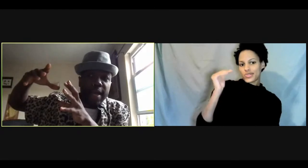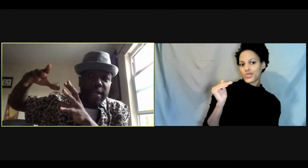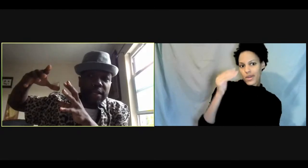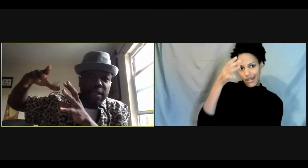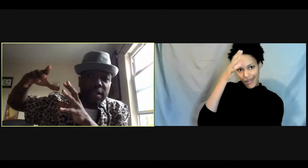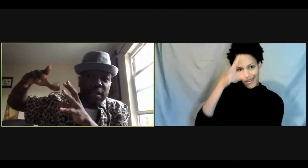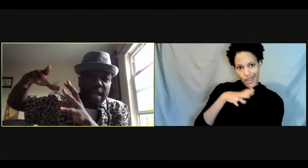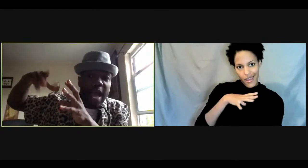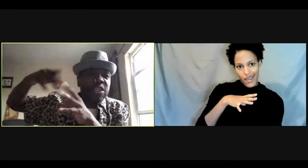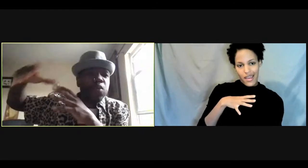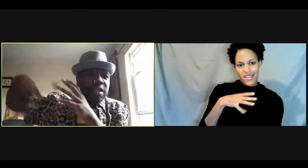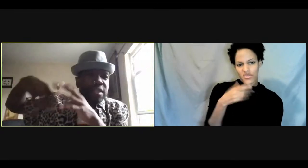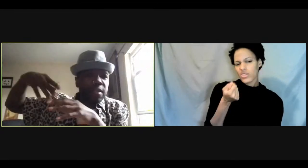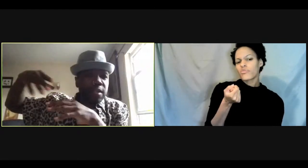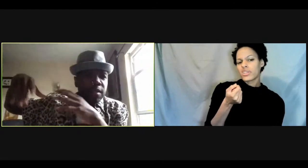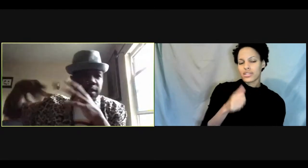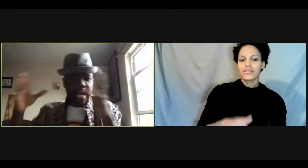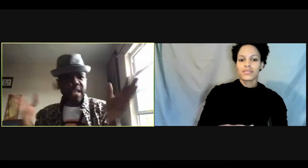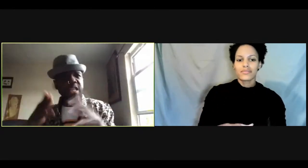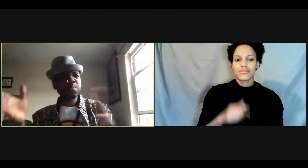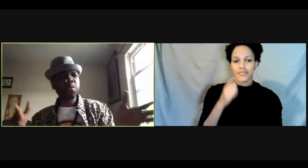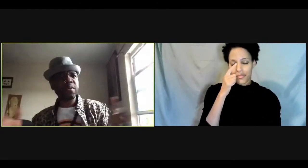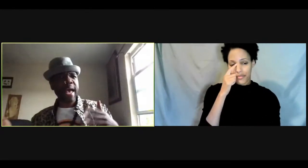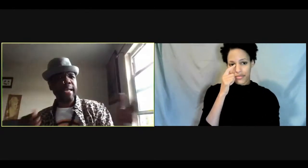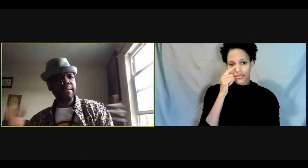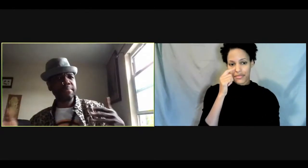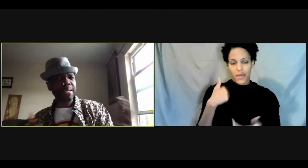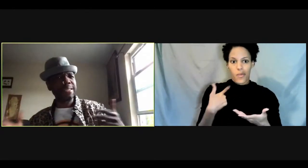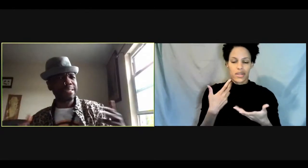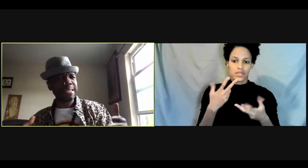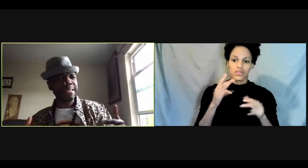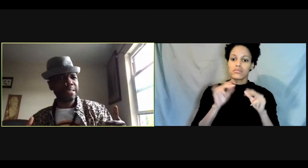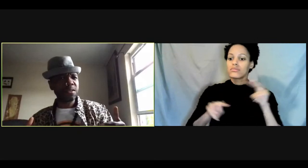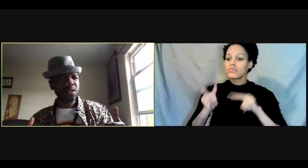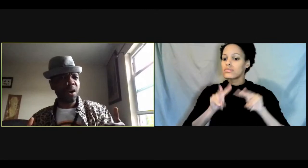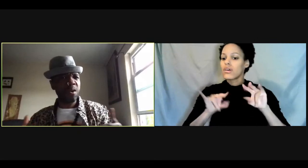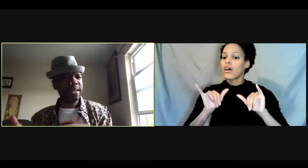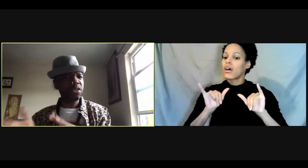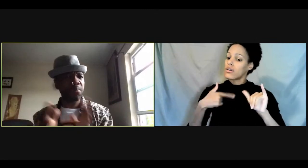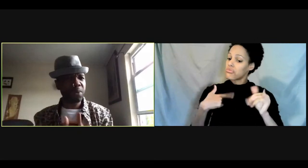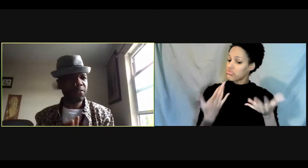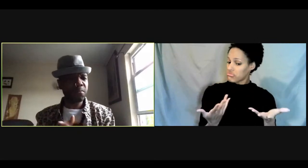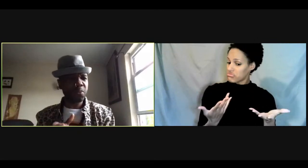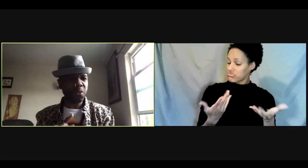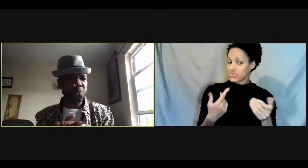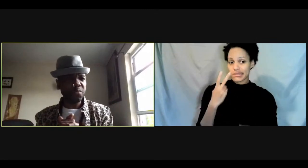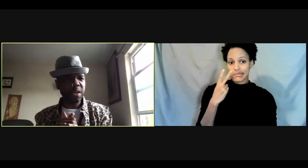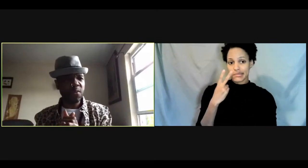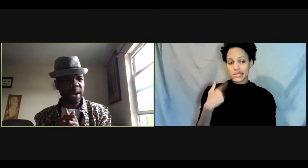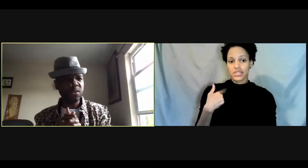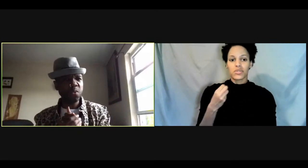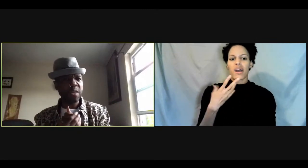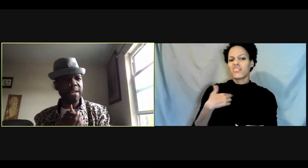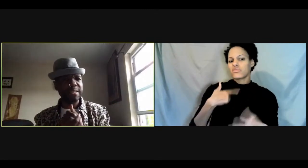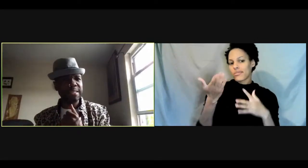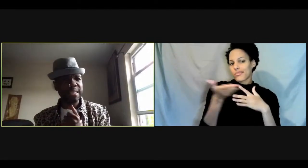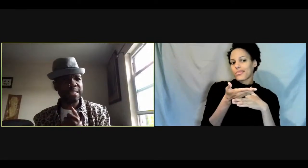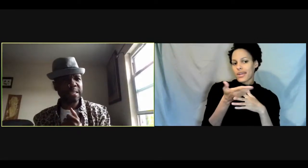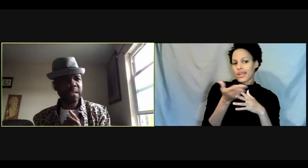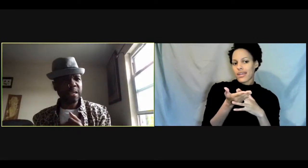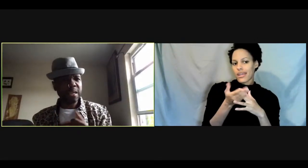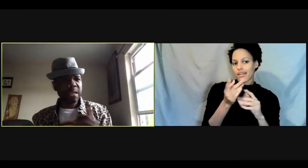And I just wanted to kind of explore that in a sense. So I took a break from pure movement around